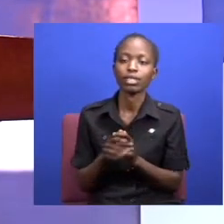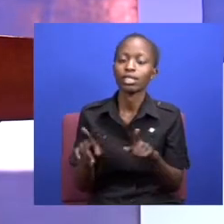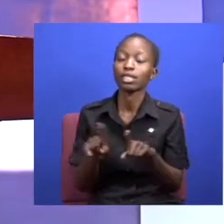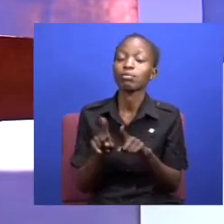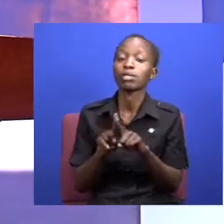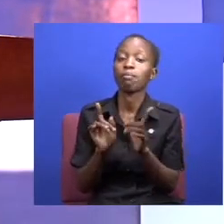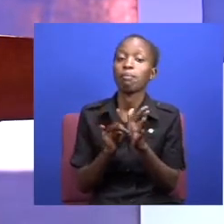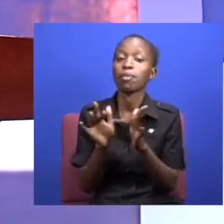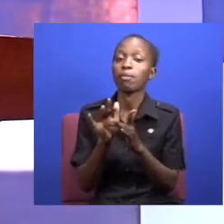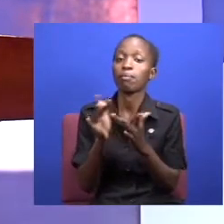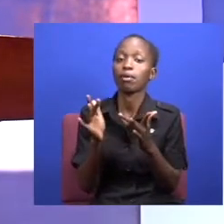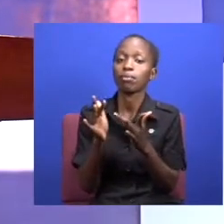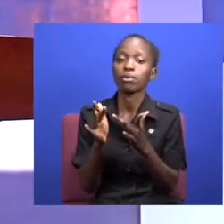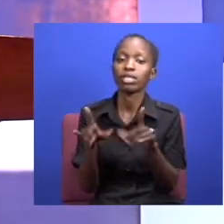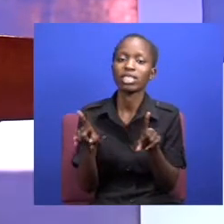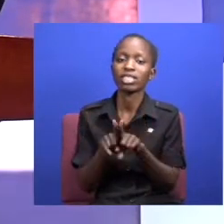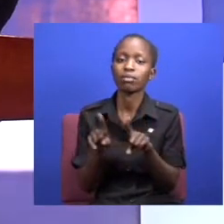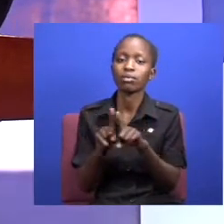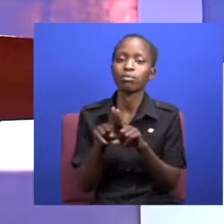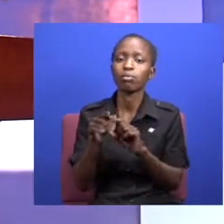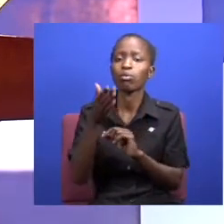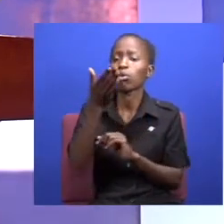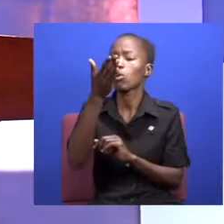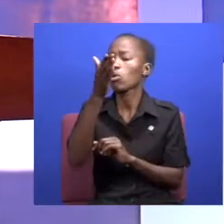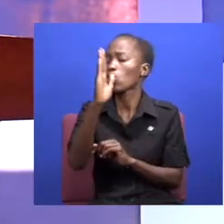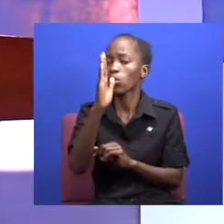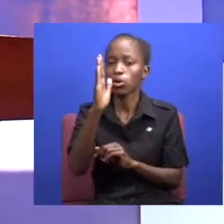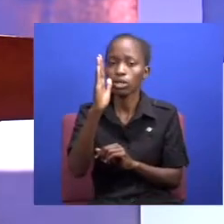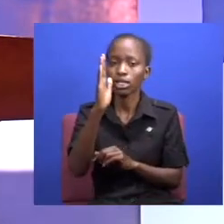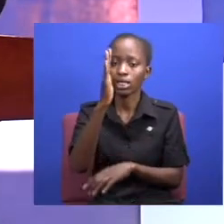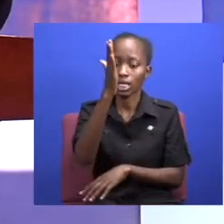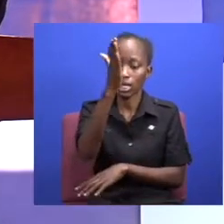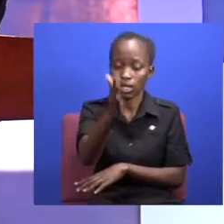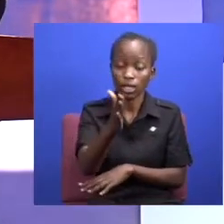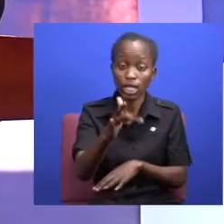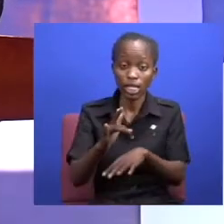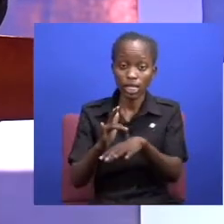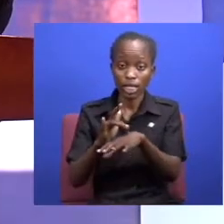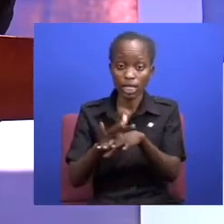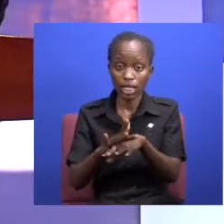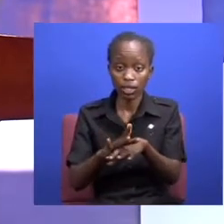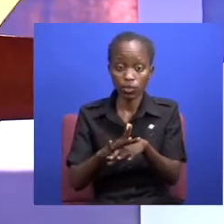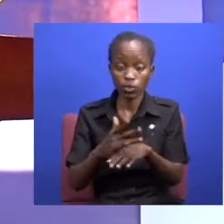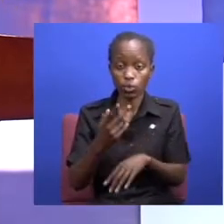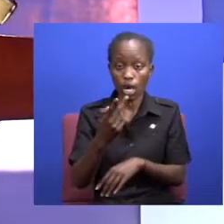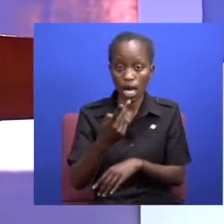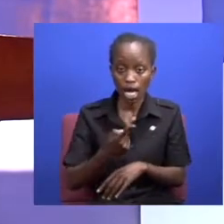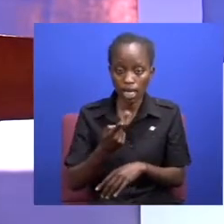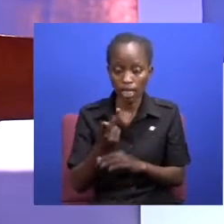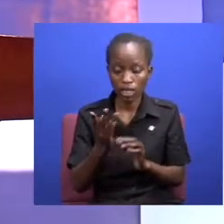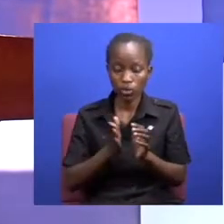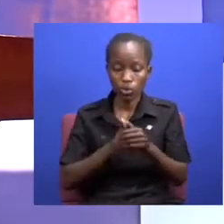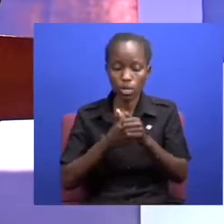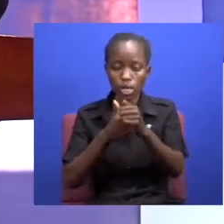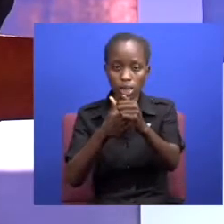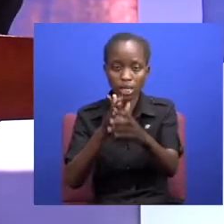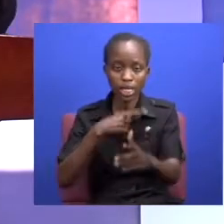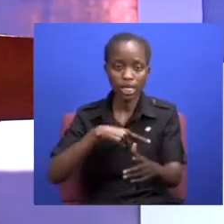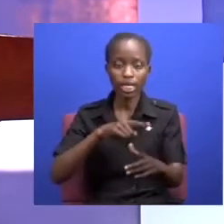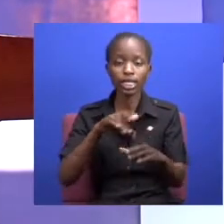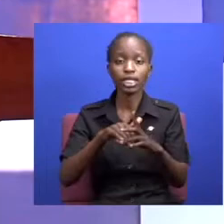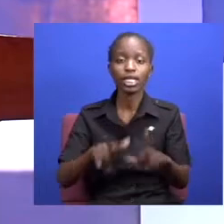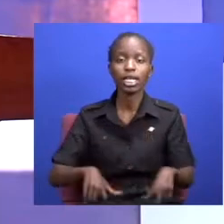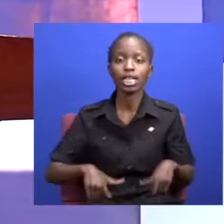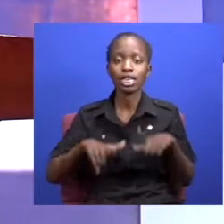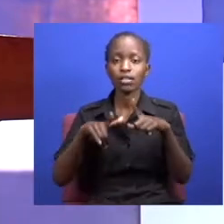This here is like God's pin sent to you and to me to guide us in